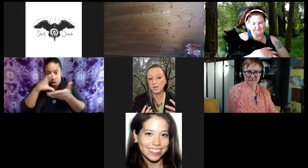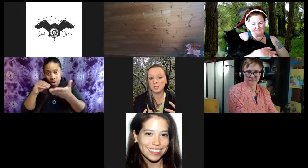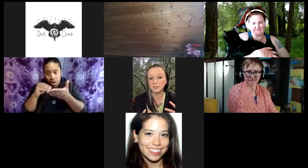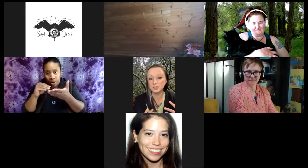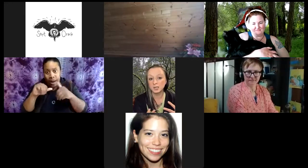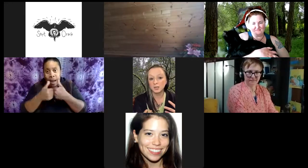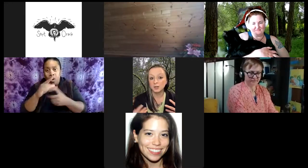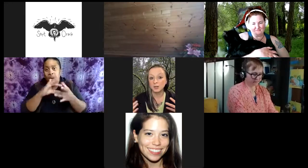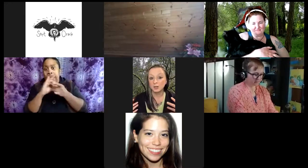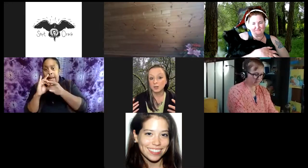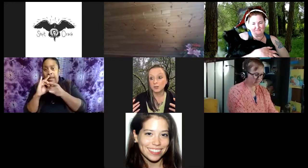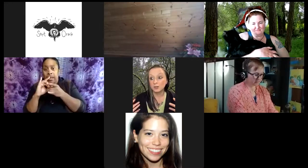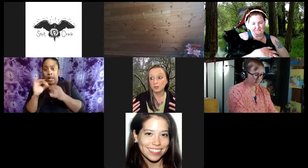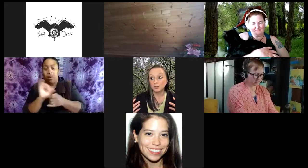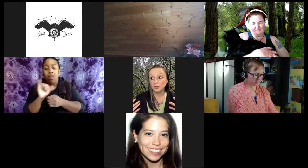Because